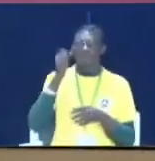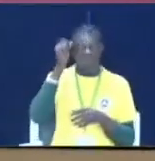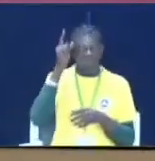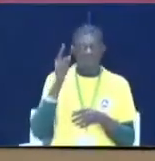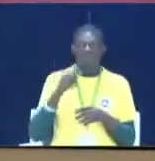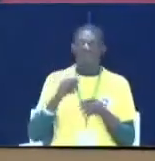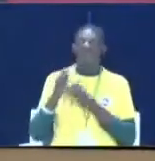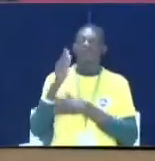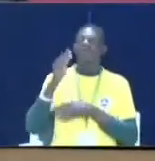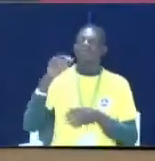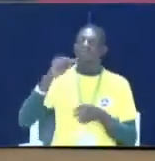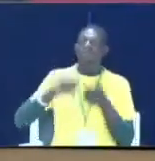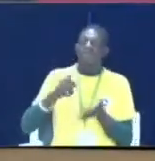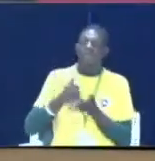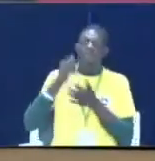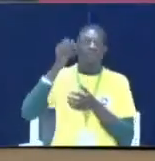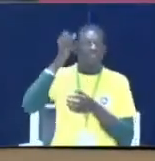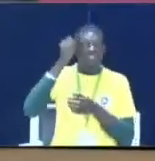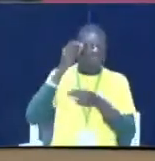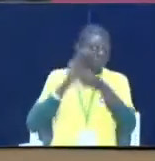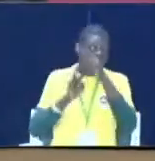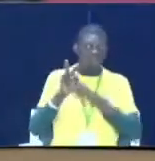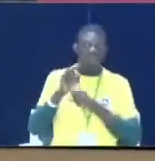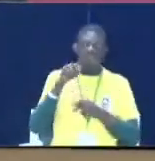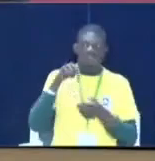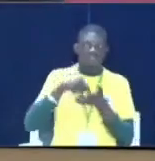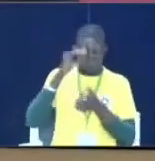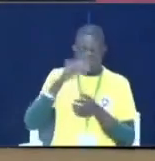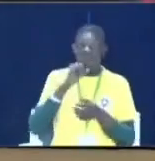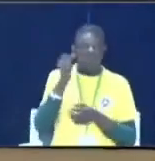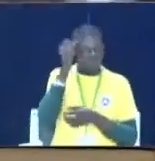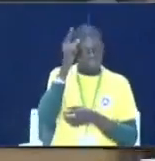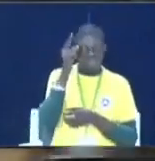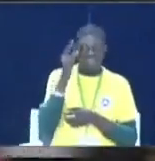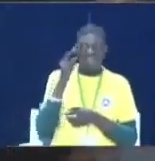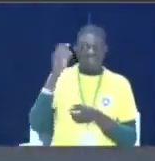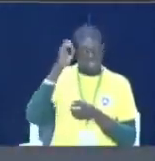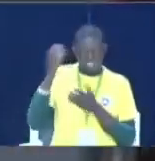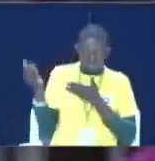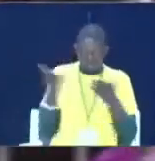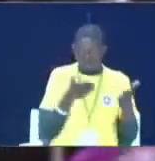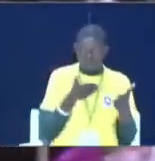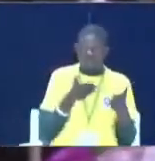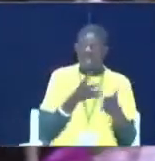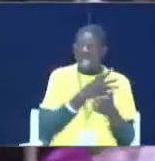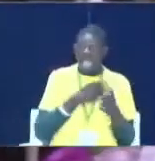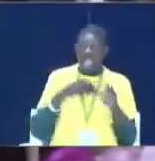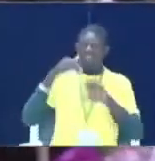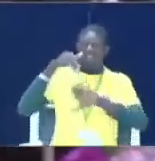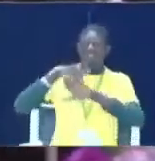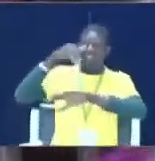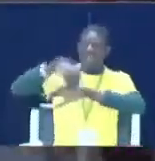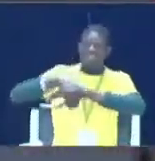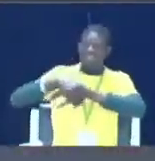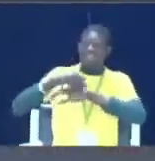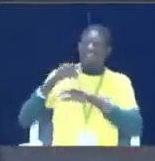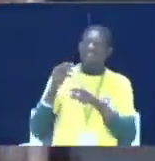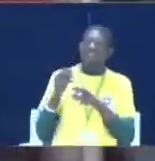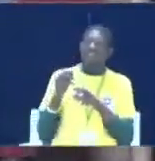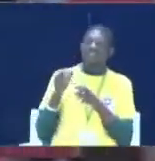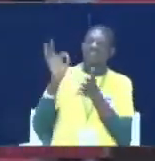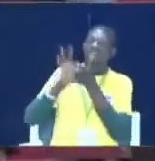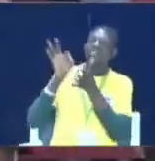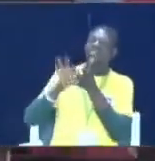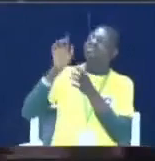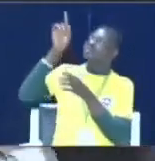needed to help his vision. He said, this guy did not understand what I'm saying. He brought him. At night, he will take him to the sky. He said, look at the